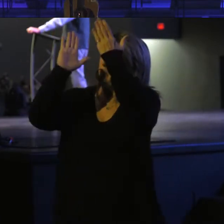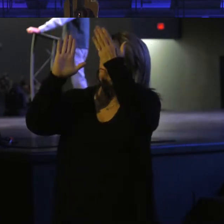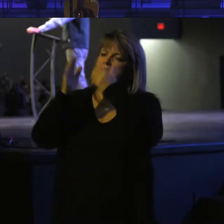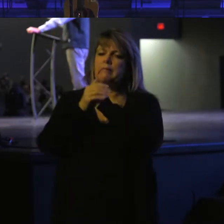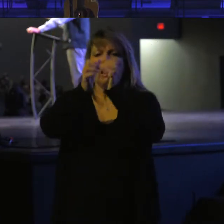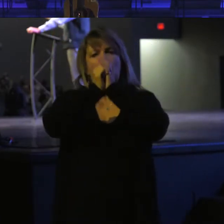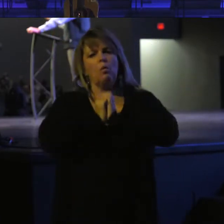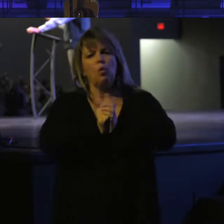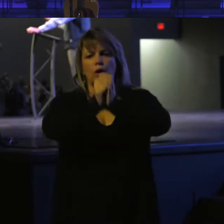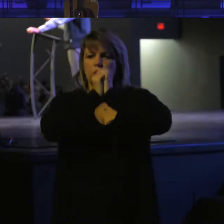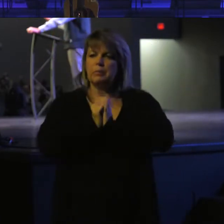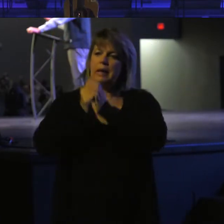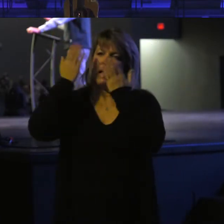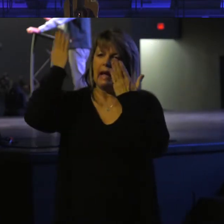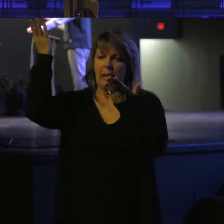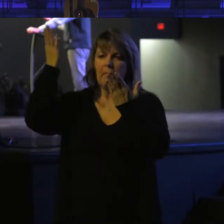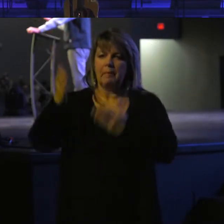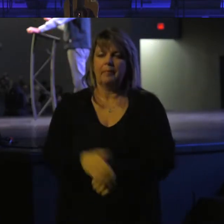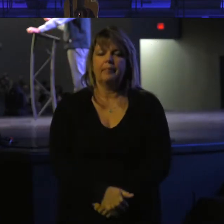and worshiping him.